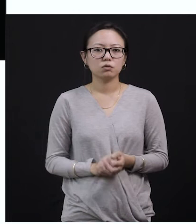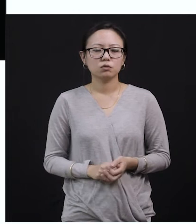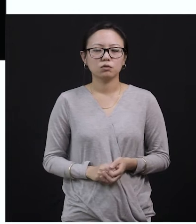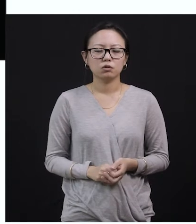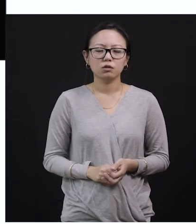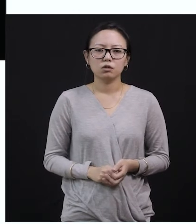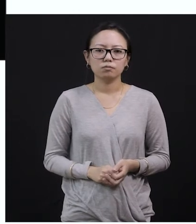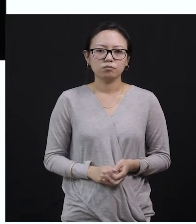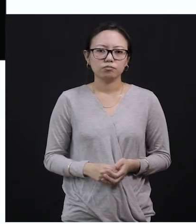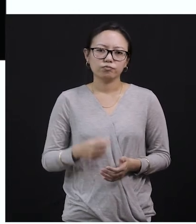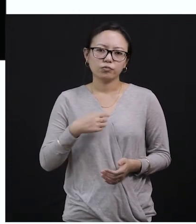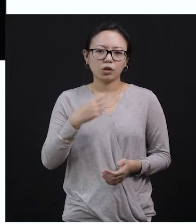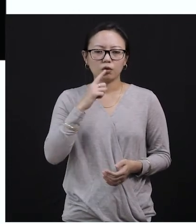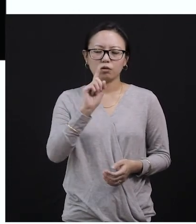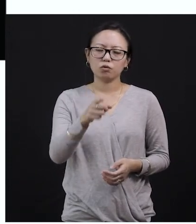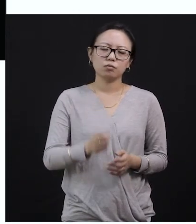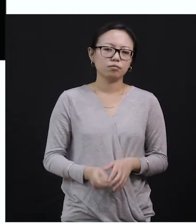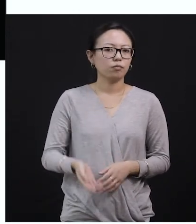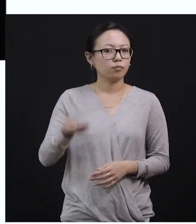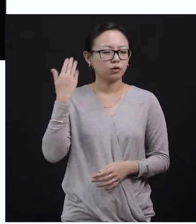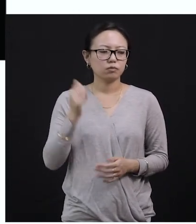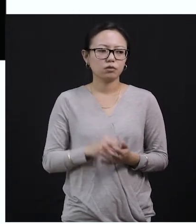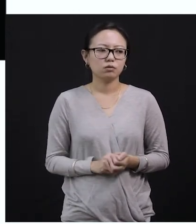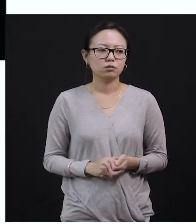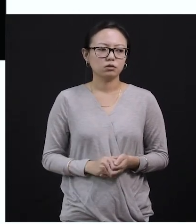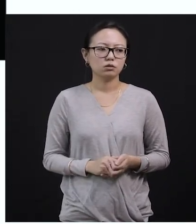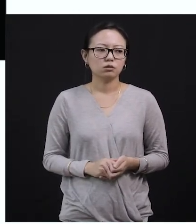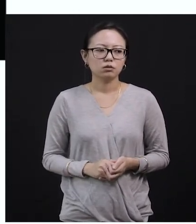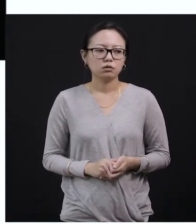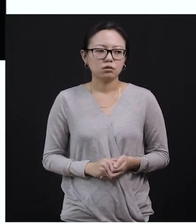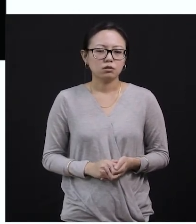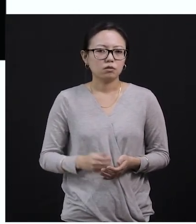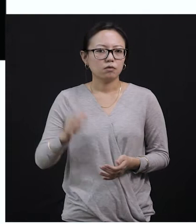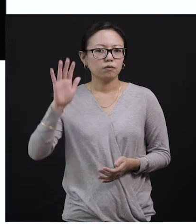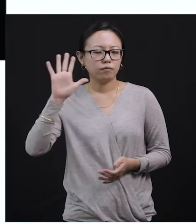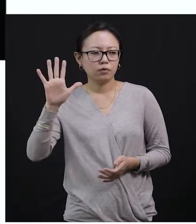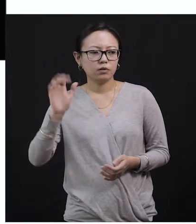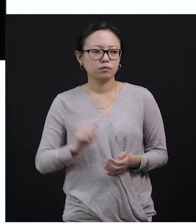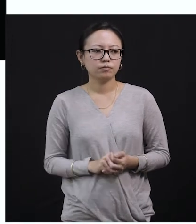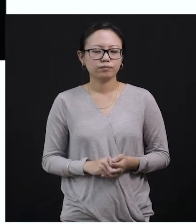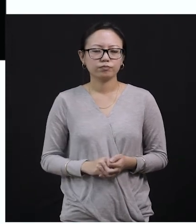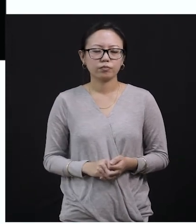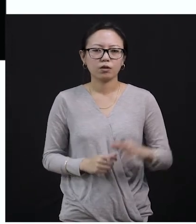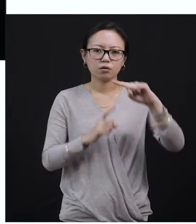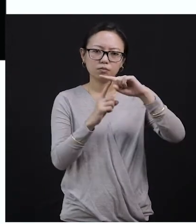easy for them to grow certain crops, right? Number 5, increase in trade. Now,